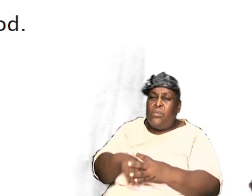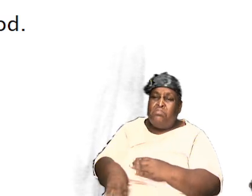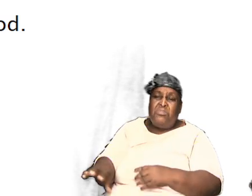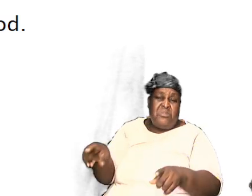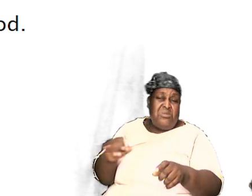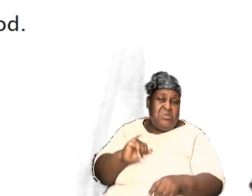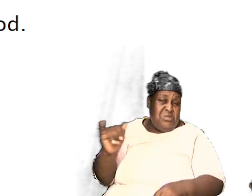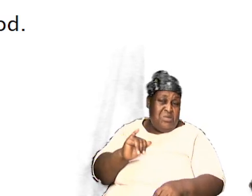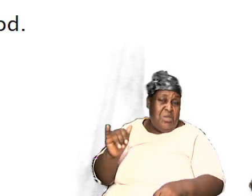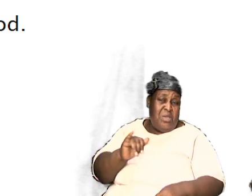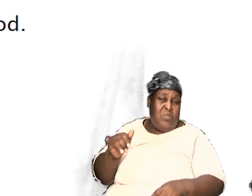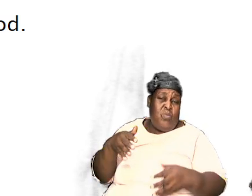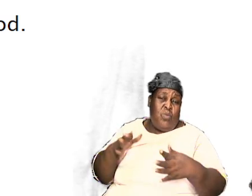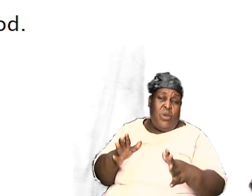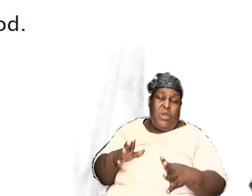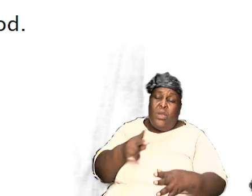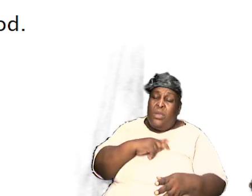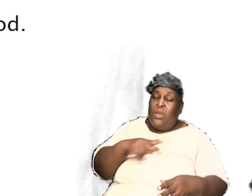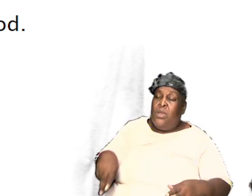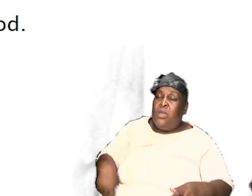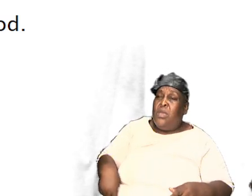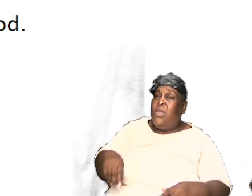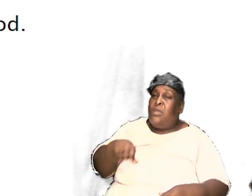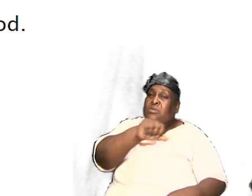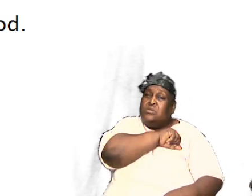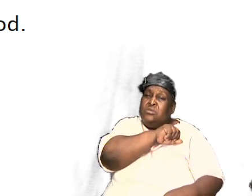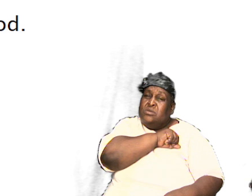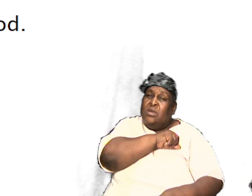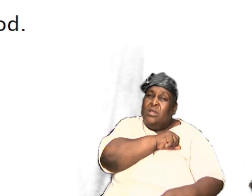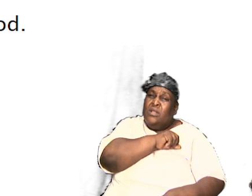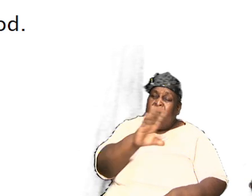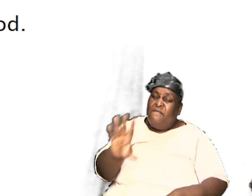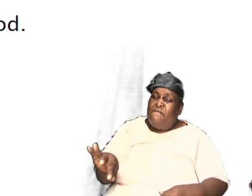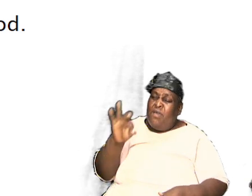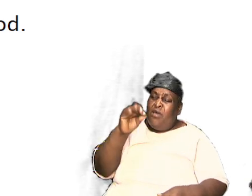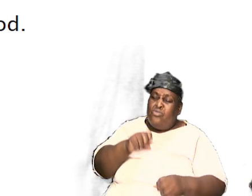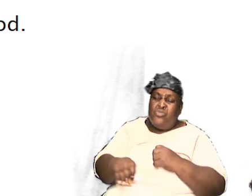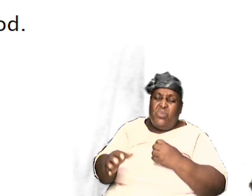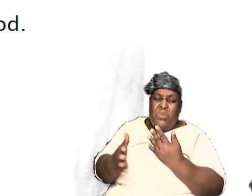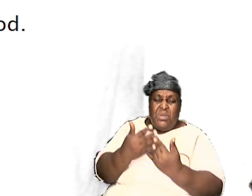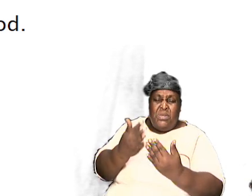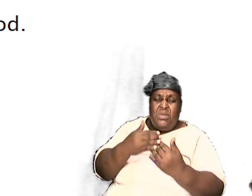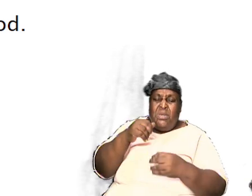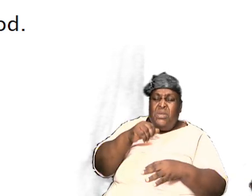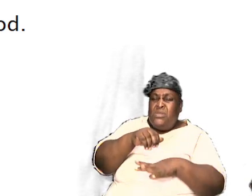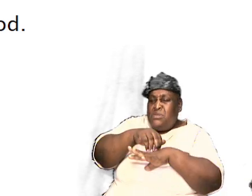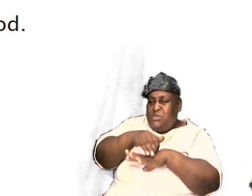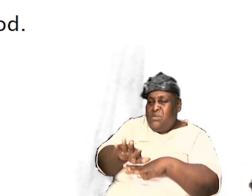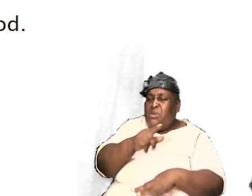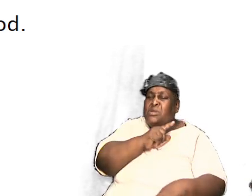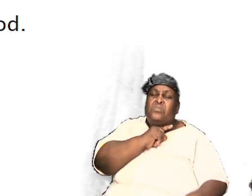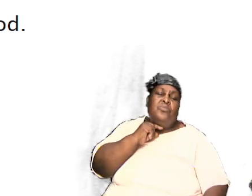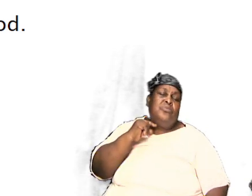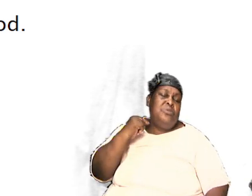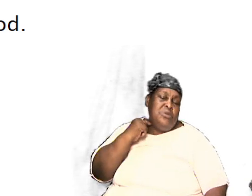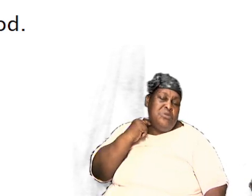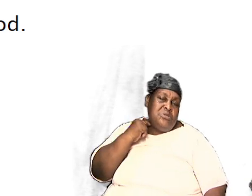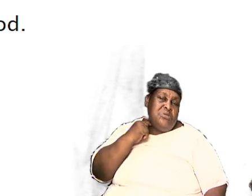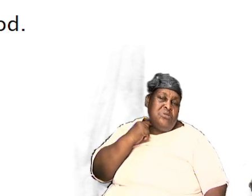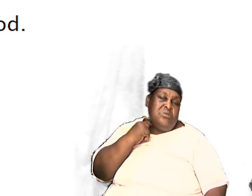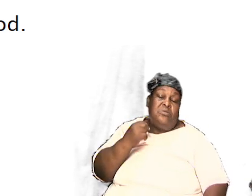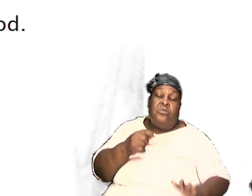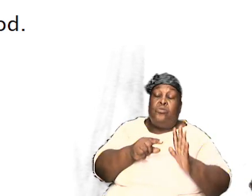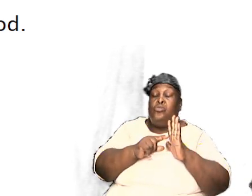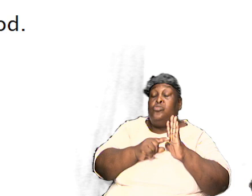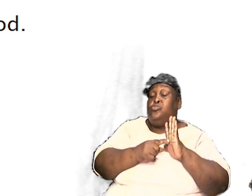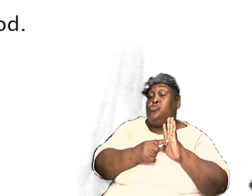fall, found it so easy to come back. Amen. The priest, it